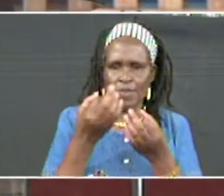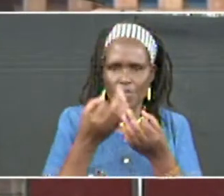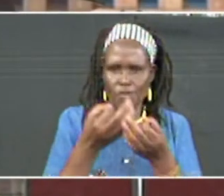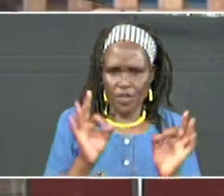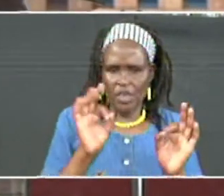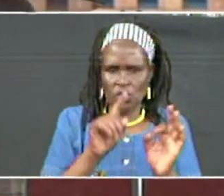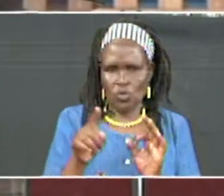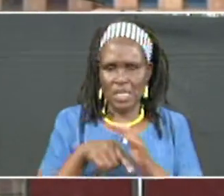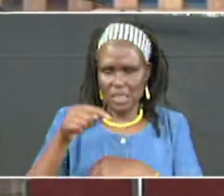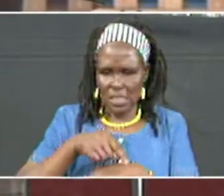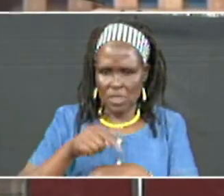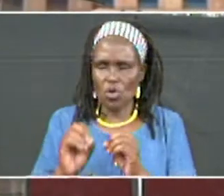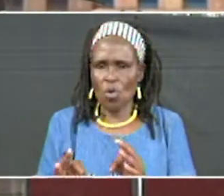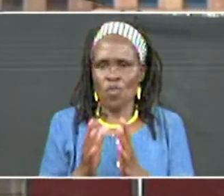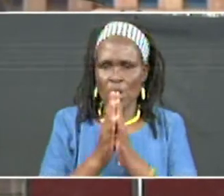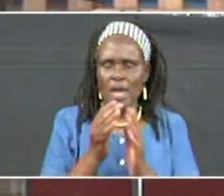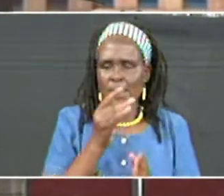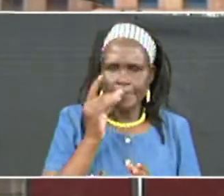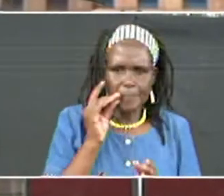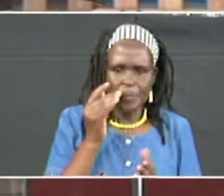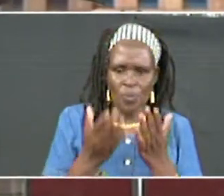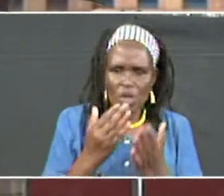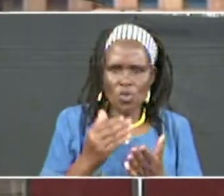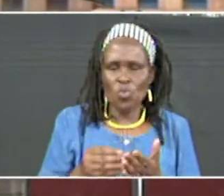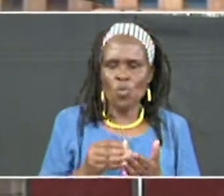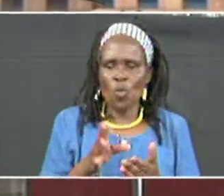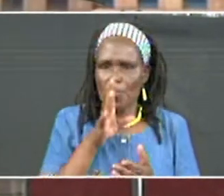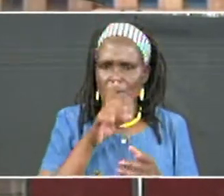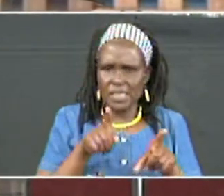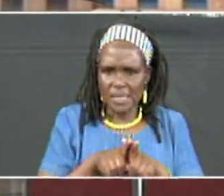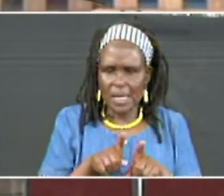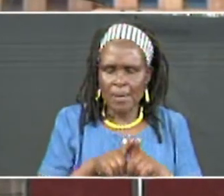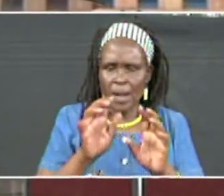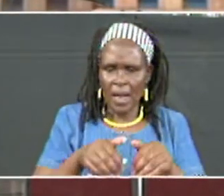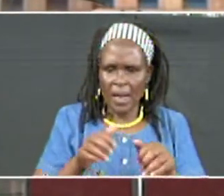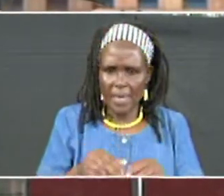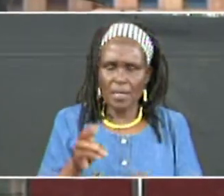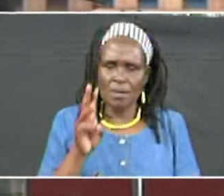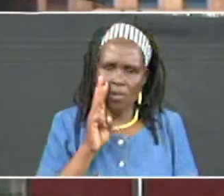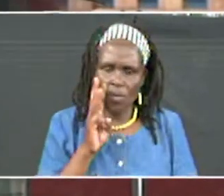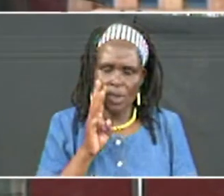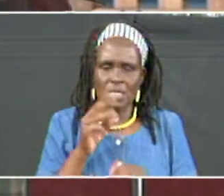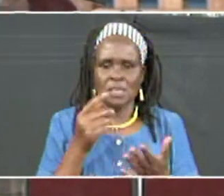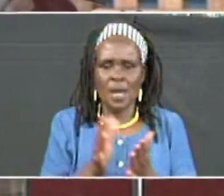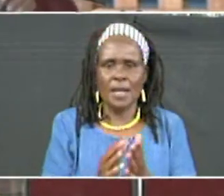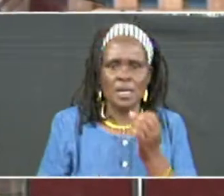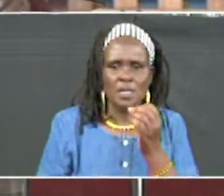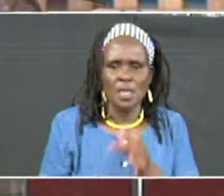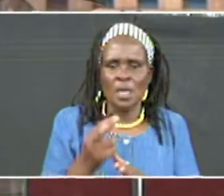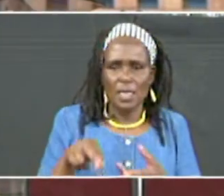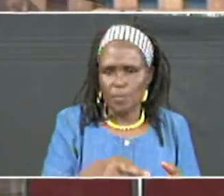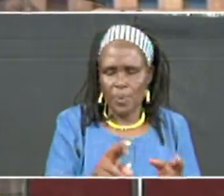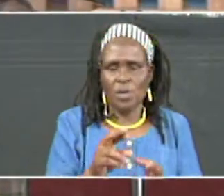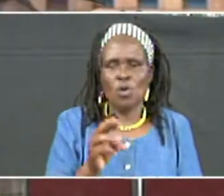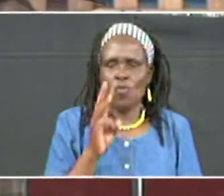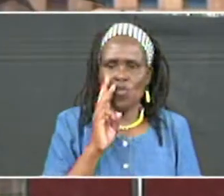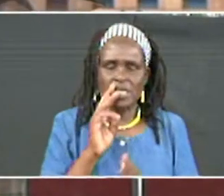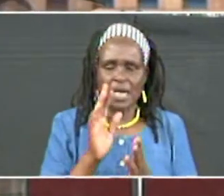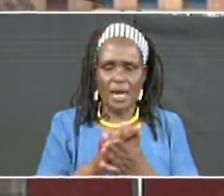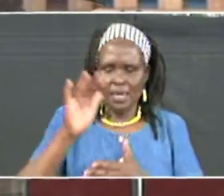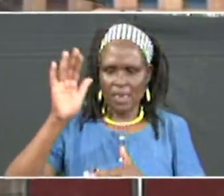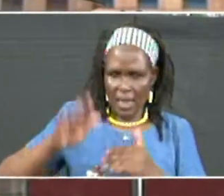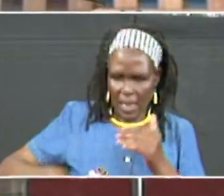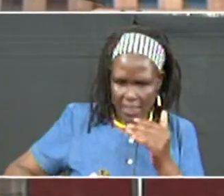and fasting. May you indeed be like a watered garden, like a spring of water. And lastly, the hope of our